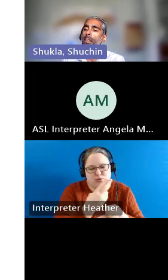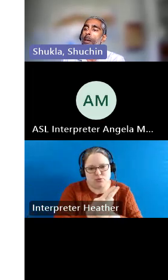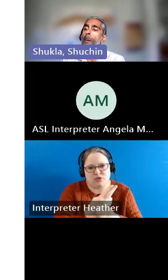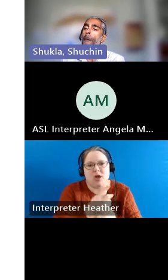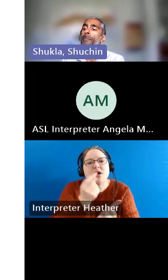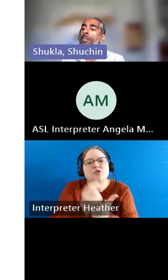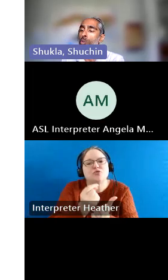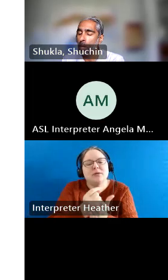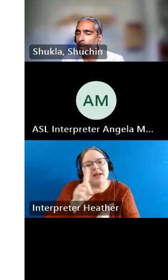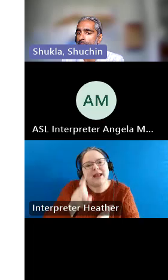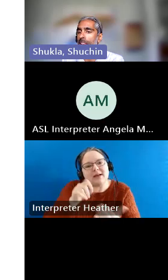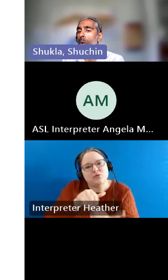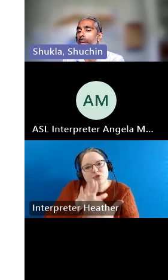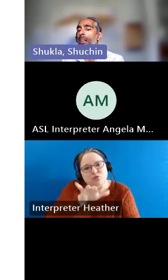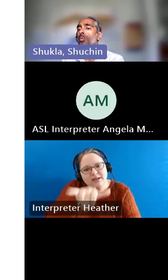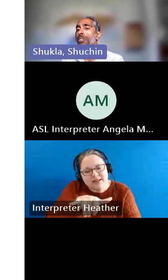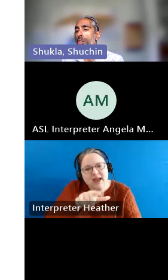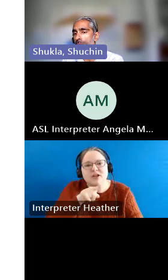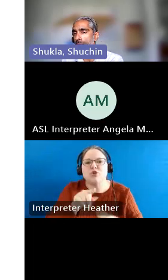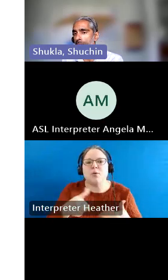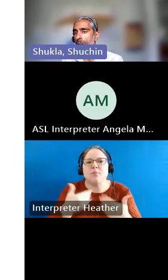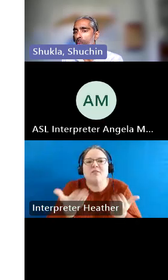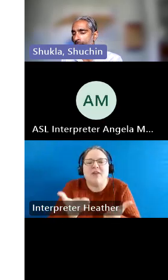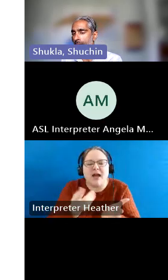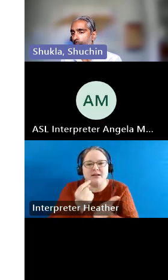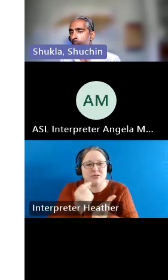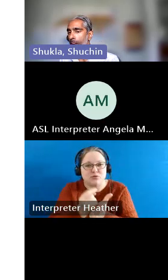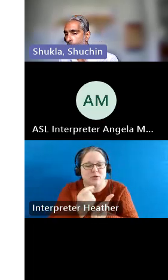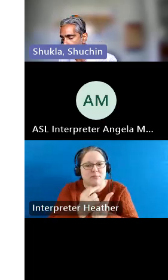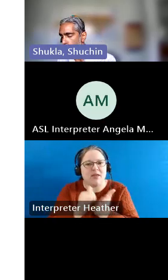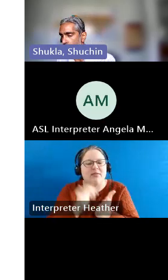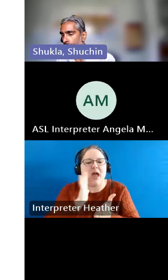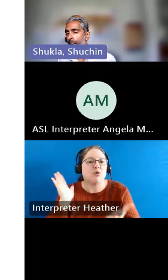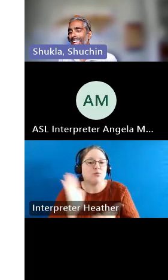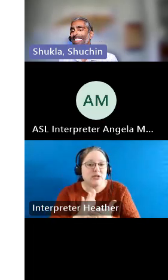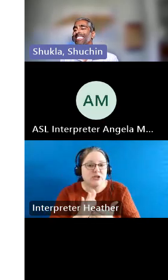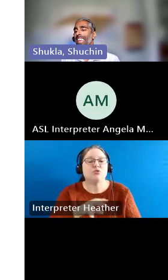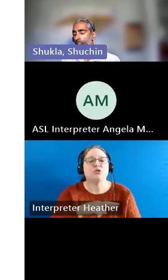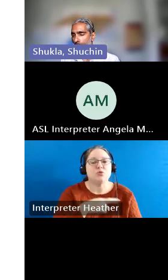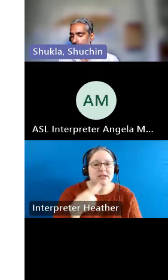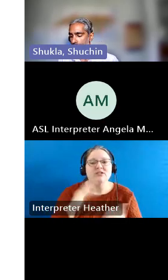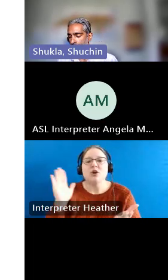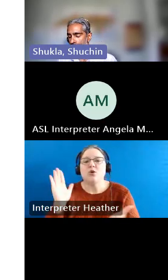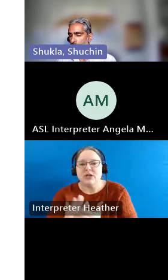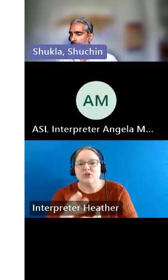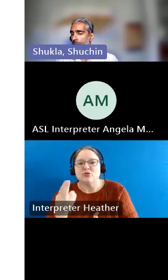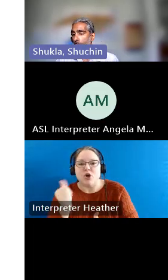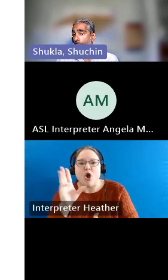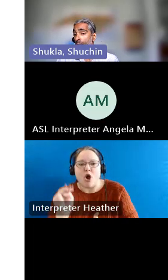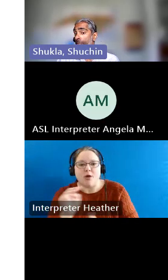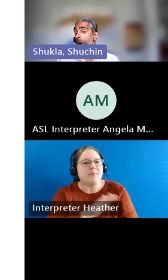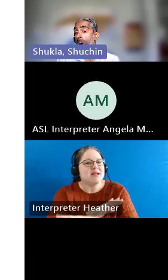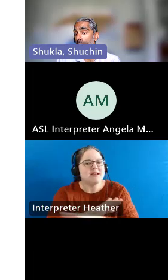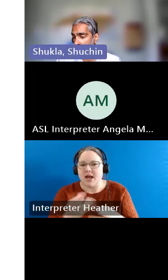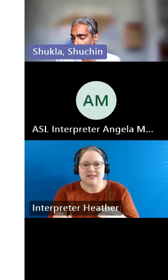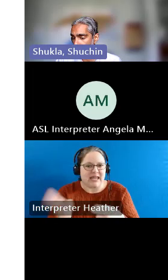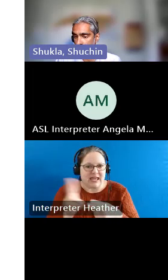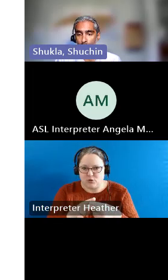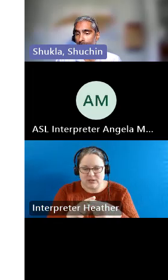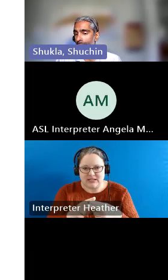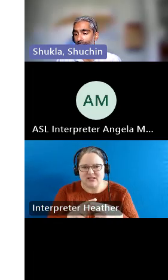We're giving treatment in a way that reduces risk and harm and doesn't increase it, just like I do